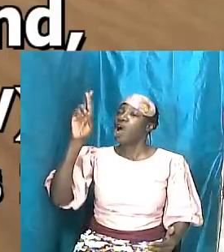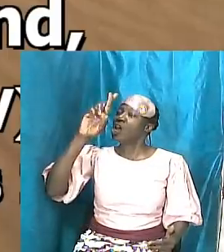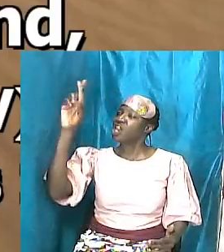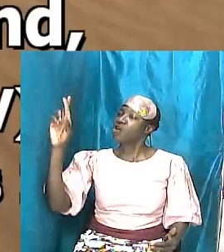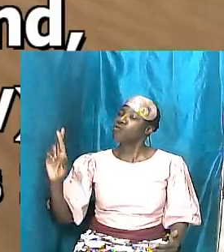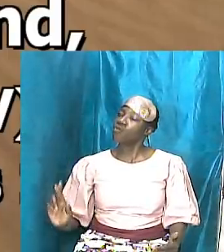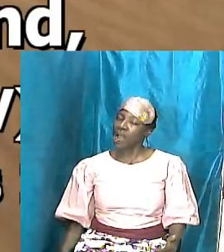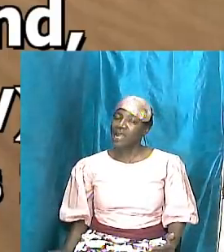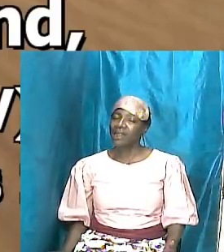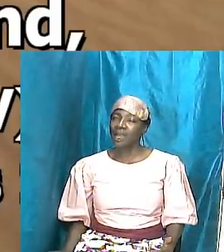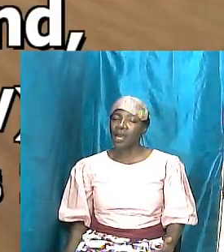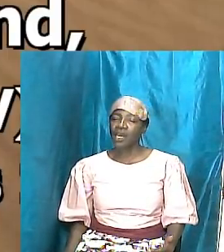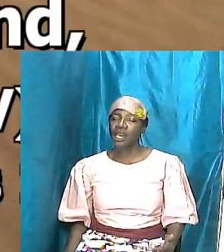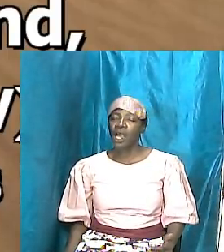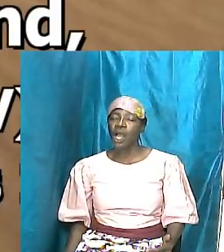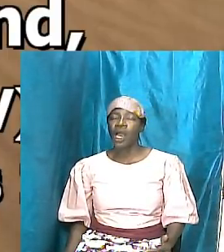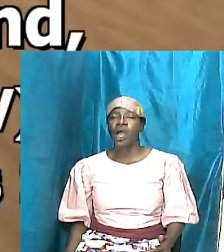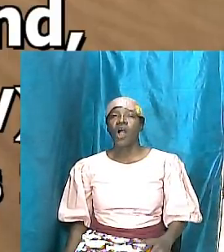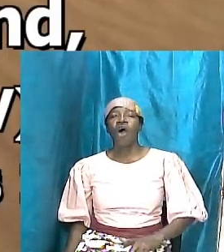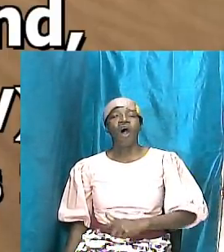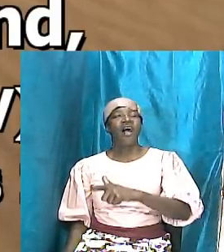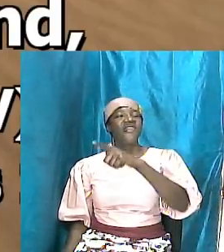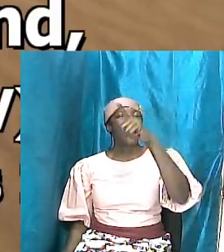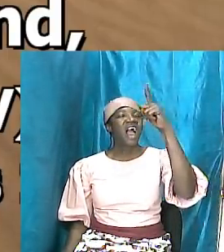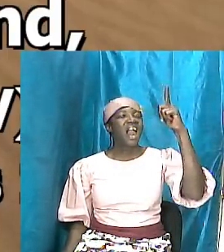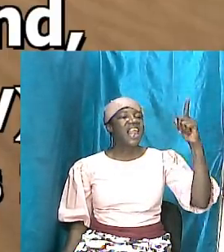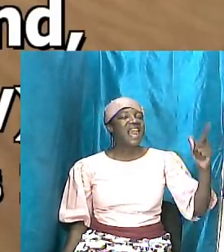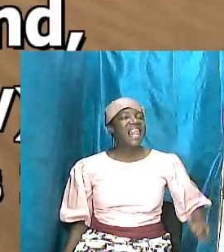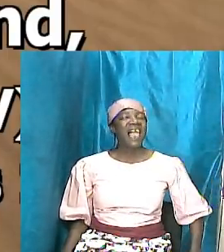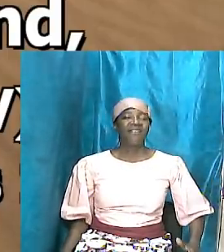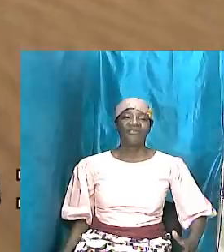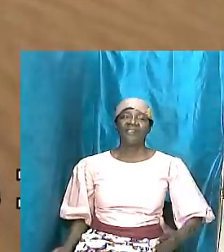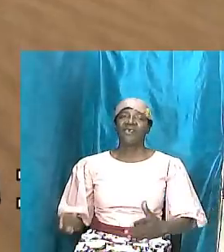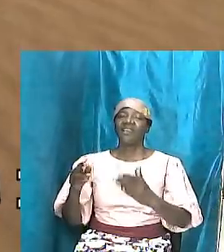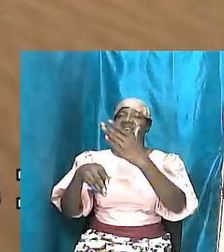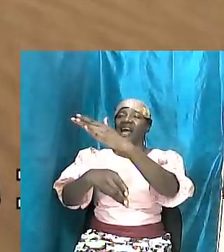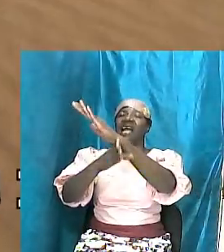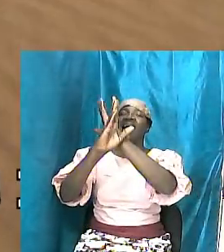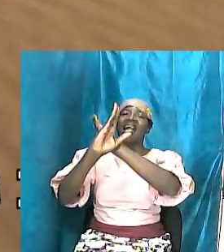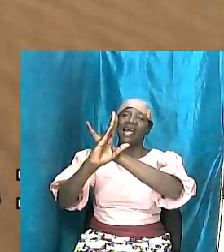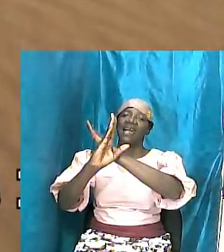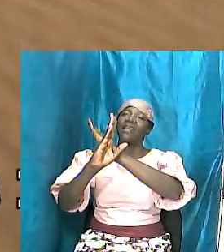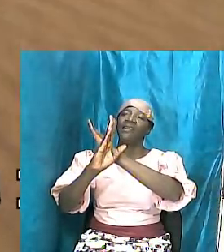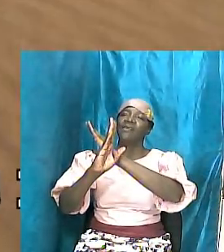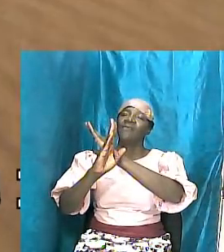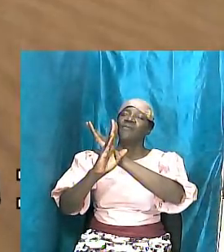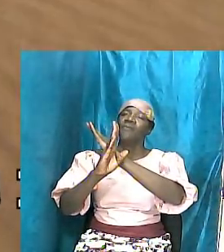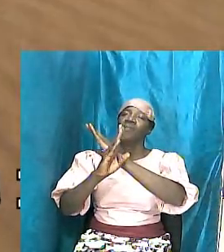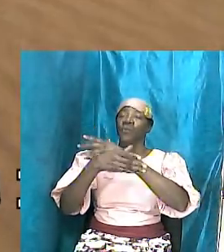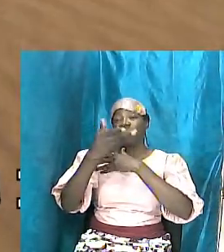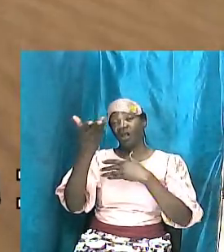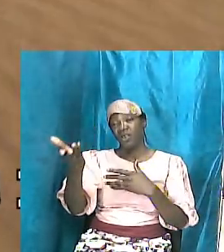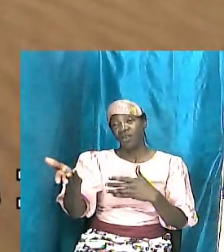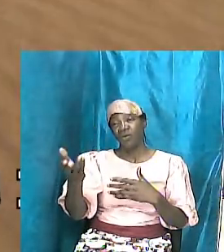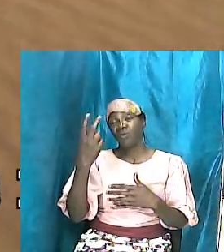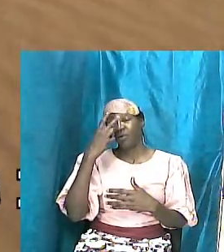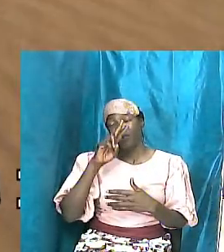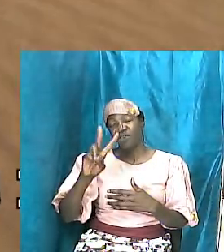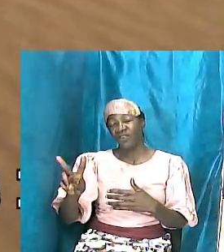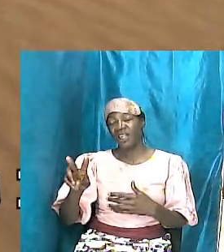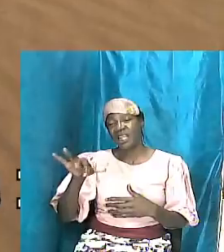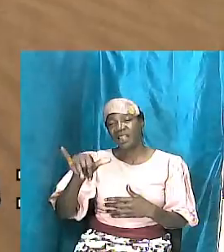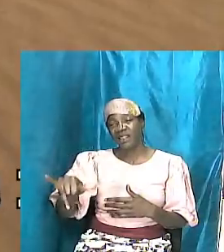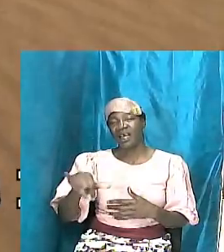hand and on their left hand. So brothers and sisters, we see